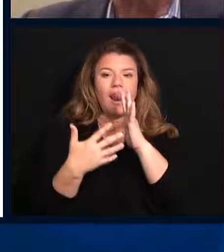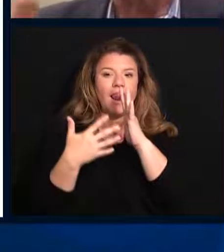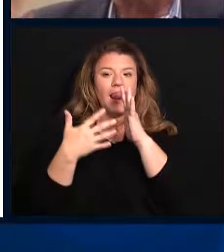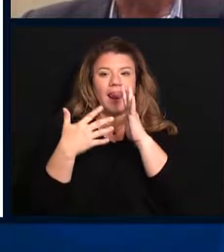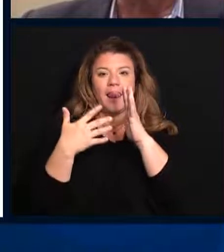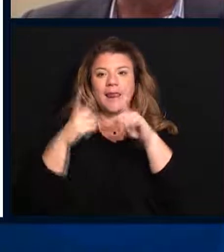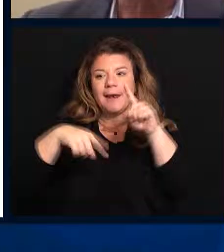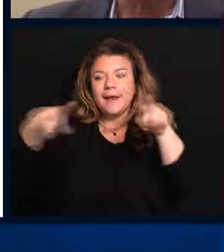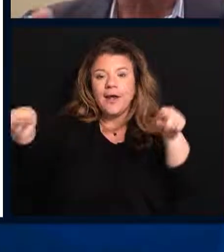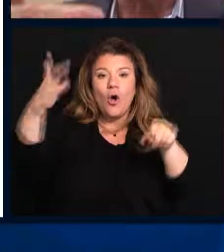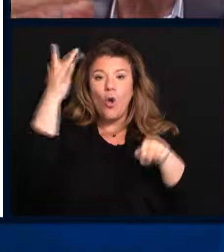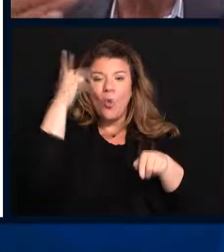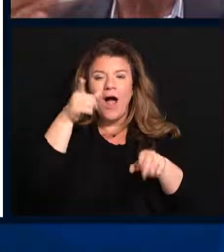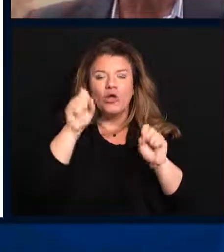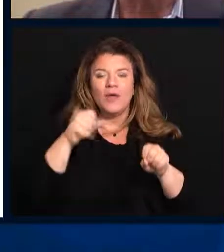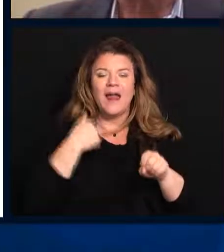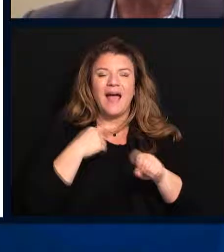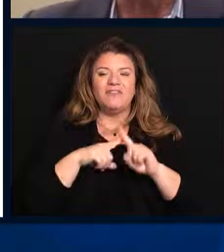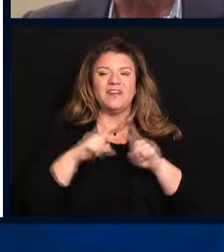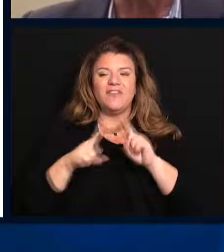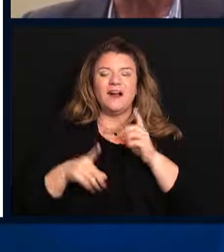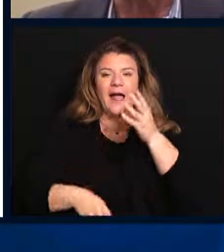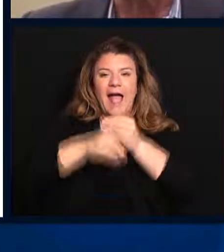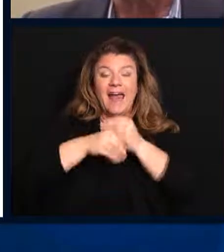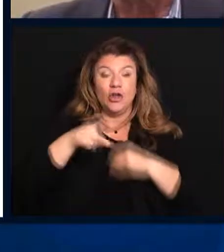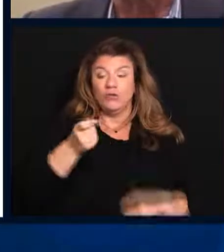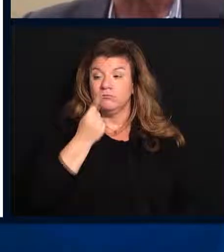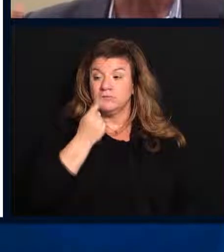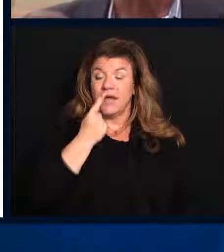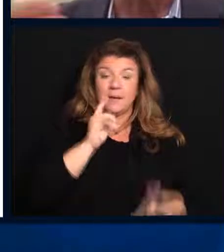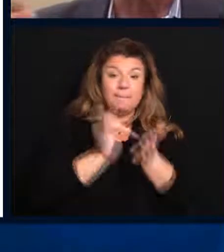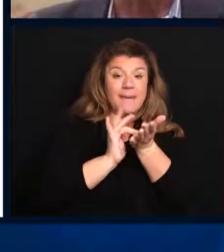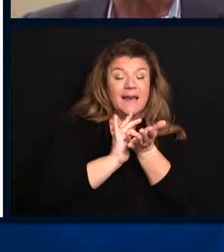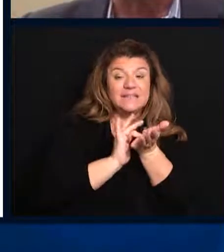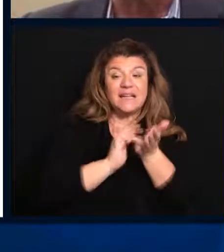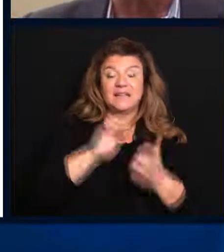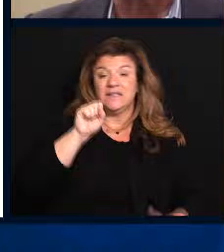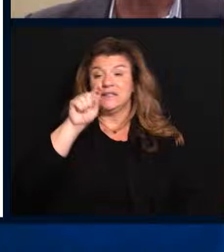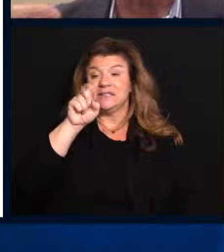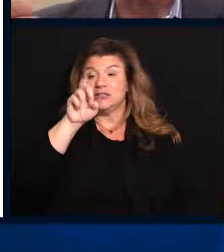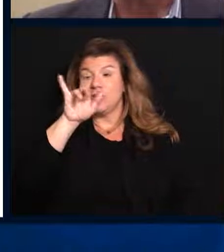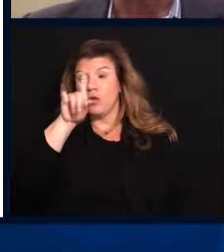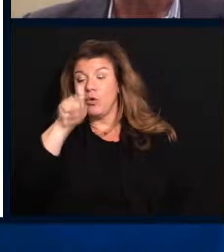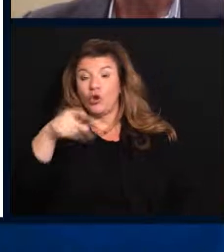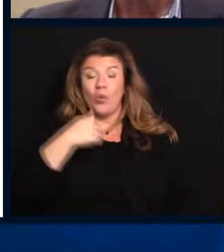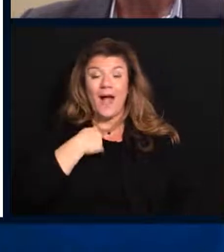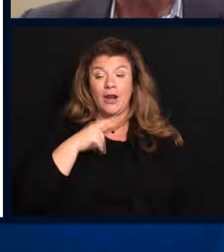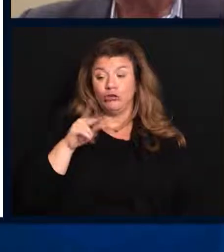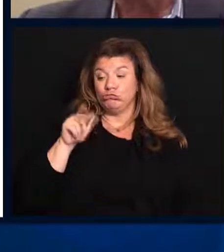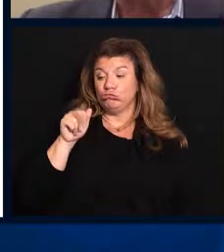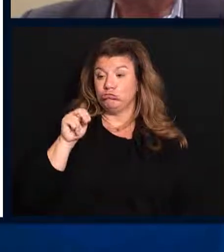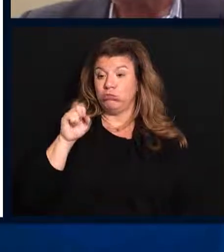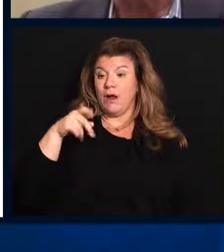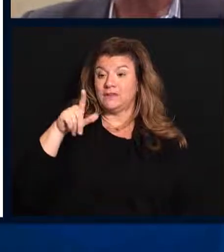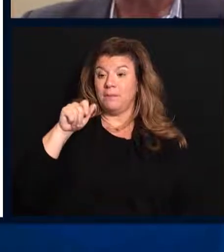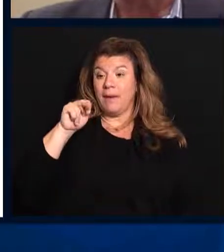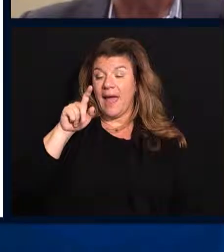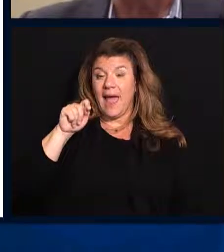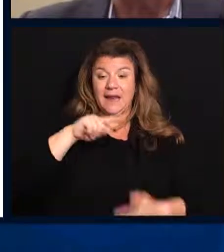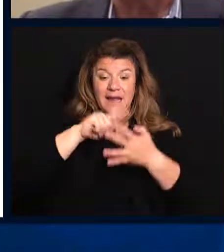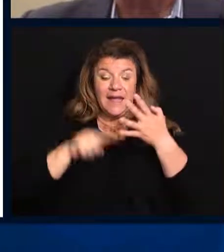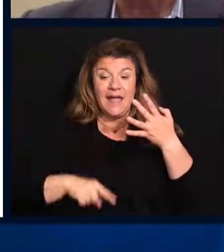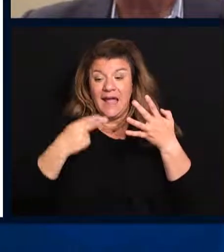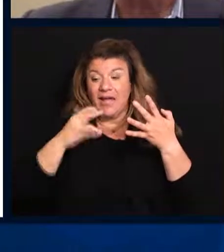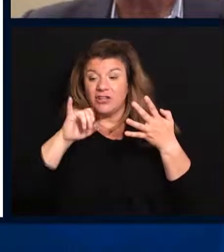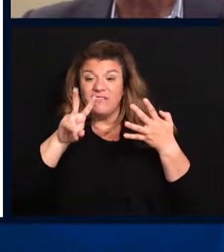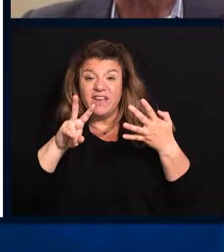you're immunocompromised? In other words, do you take medicines like corticosteroids? Have you had a transplant, et cetera? Do you have HIV? Do you have